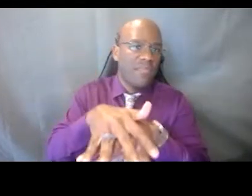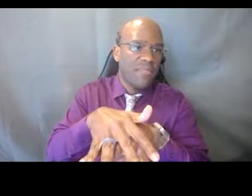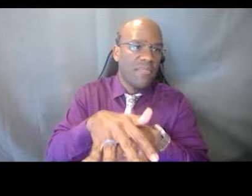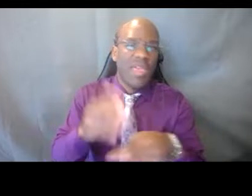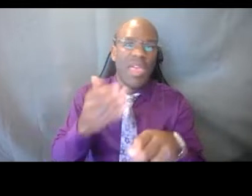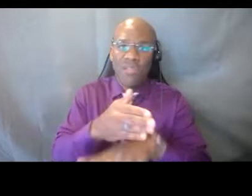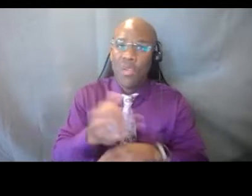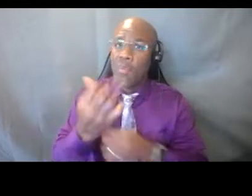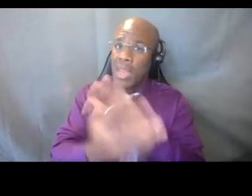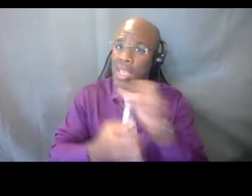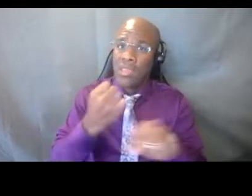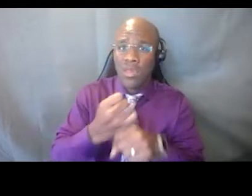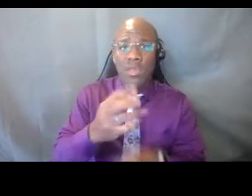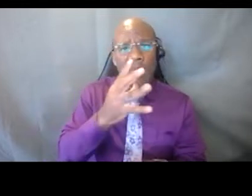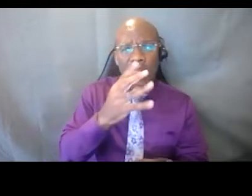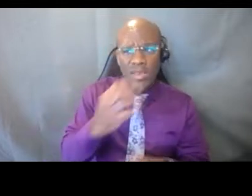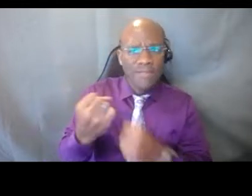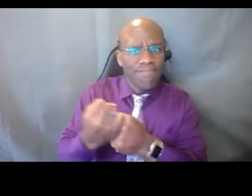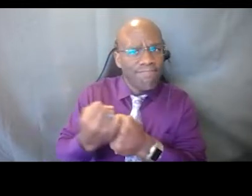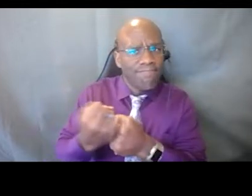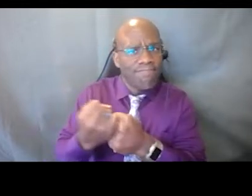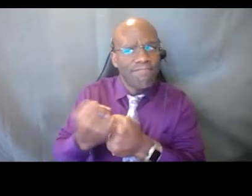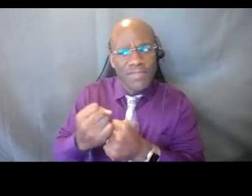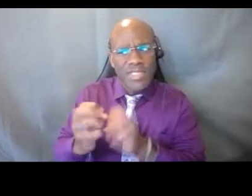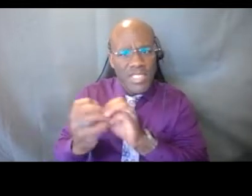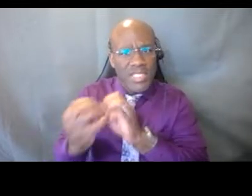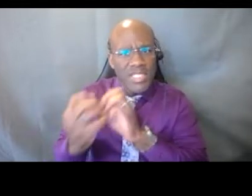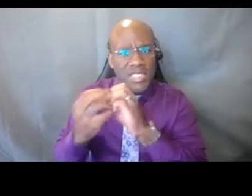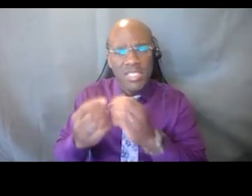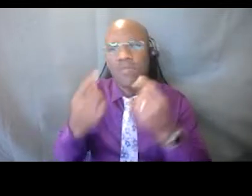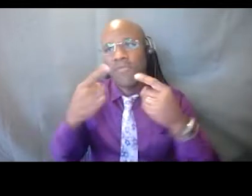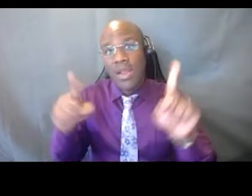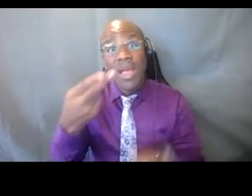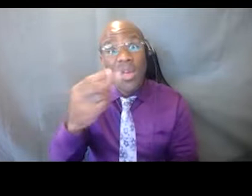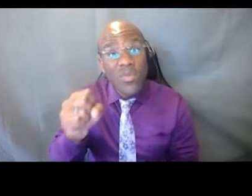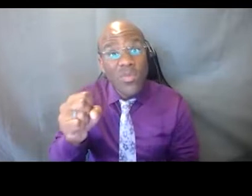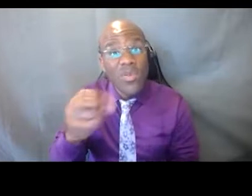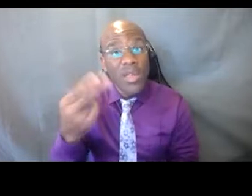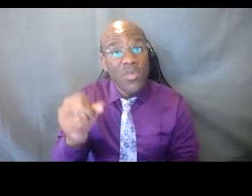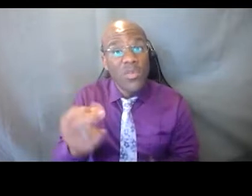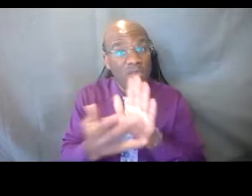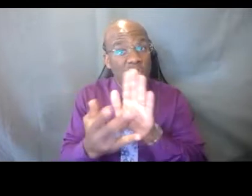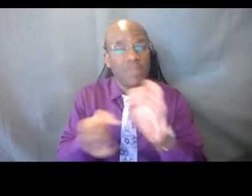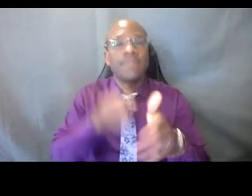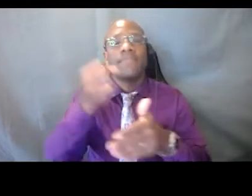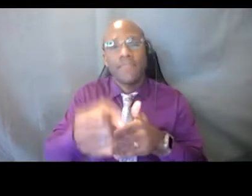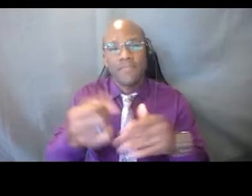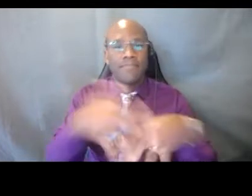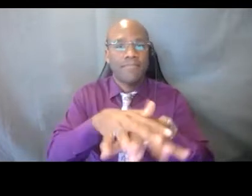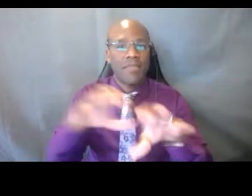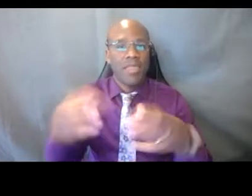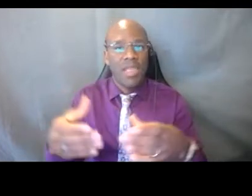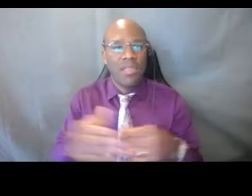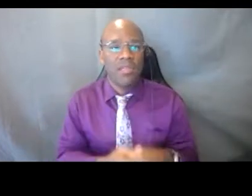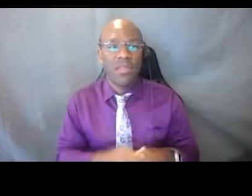was in junior high, right? So that was not the first option or even given as an option for many